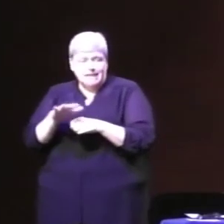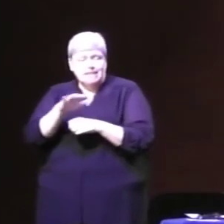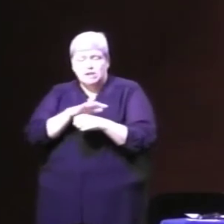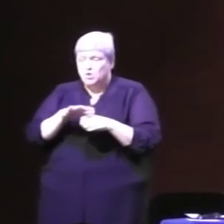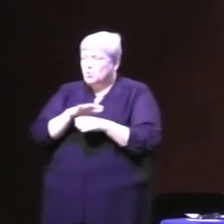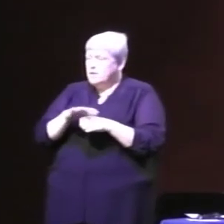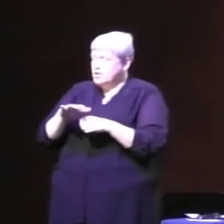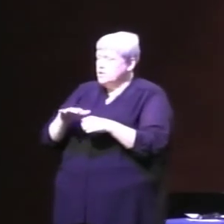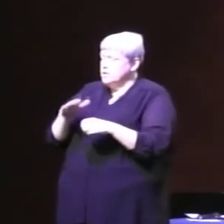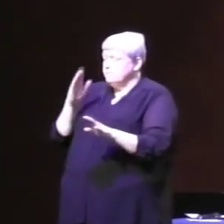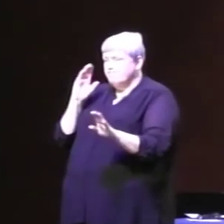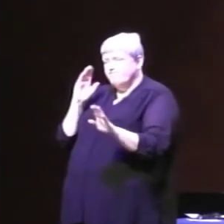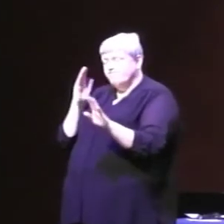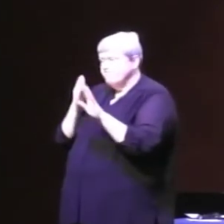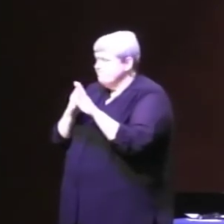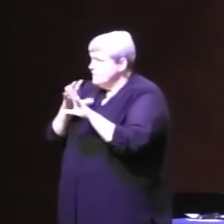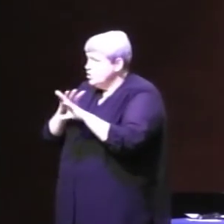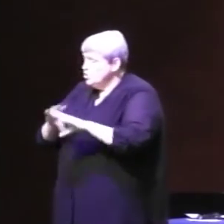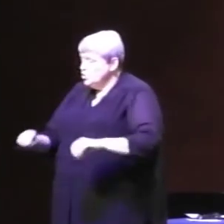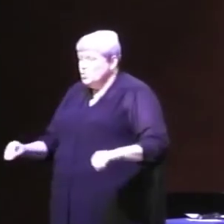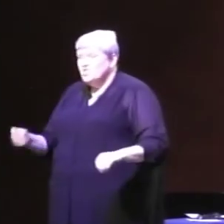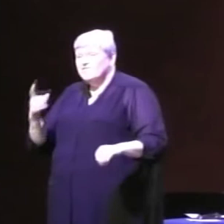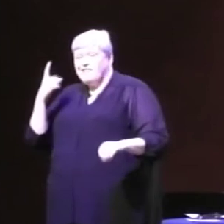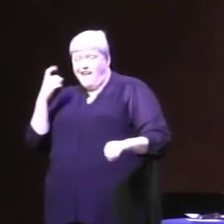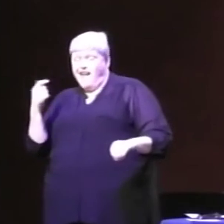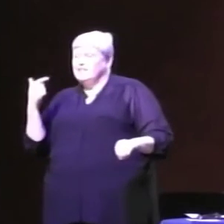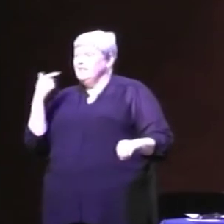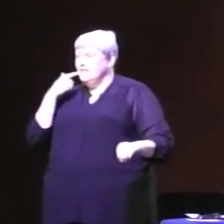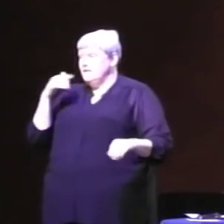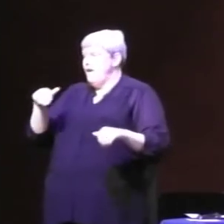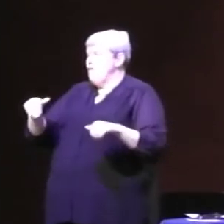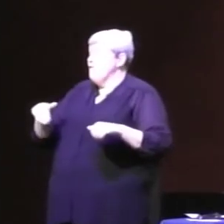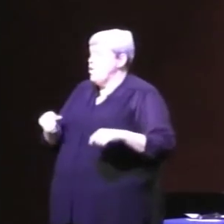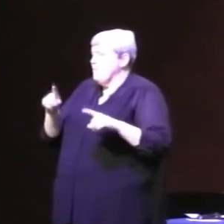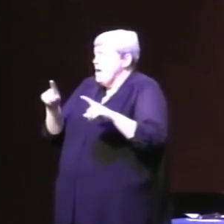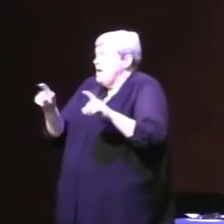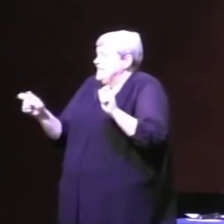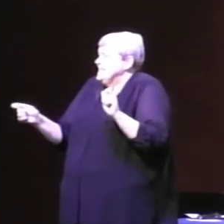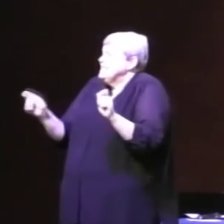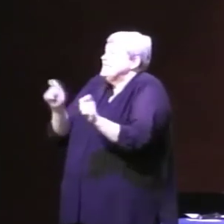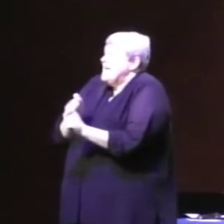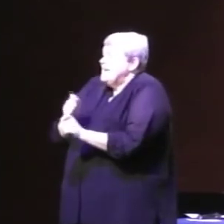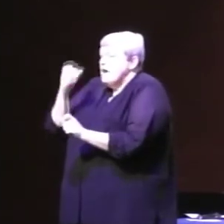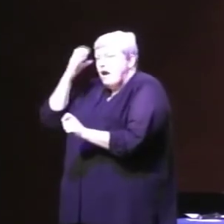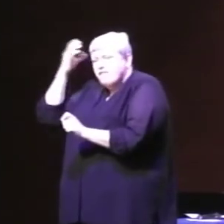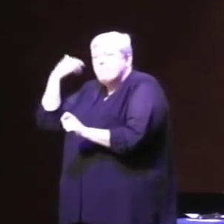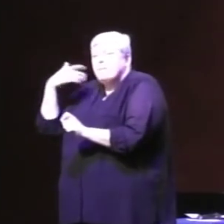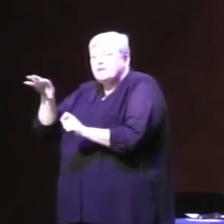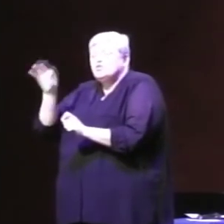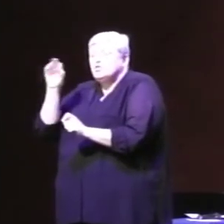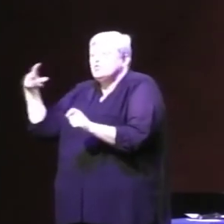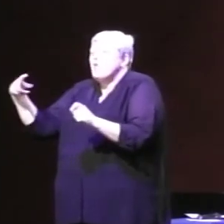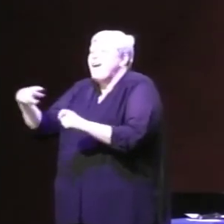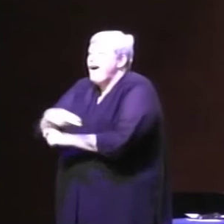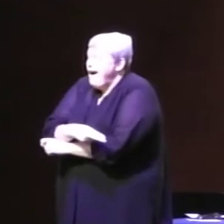Situations with straightforward solutions which are easily avoided, but instead the government have chosen to cut the